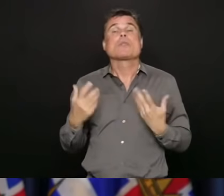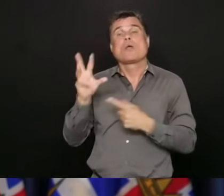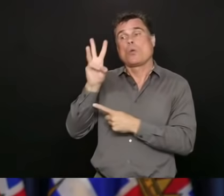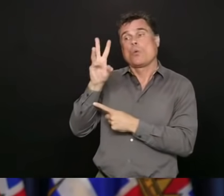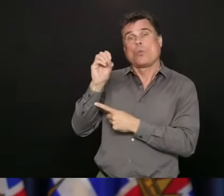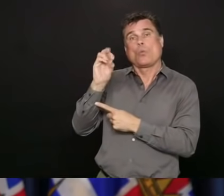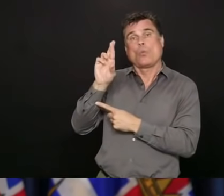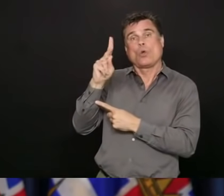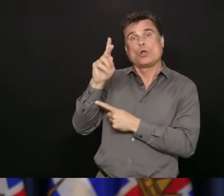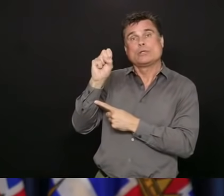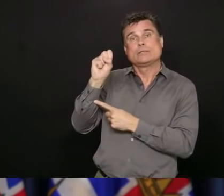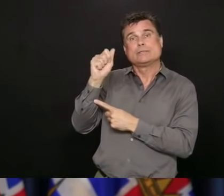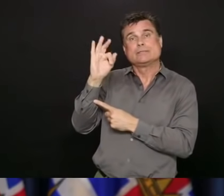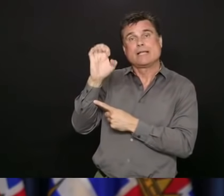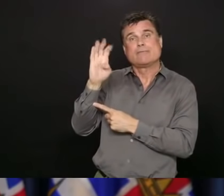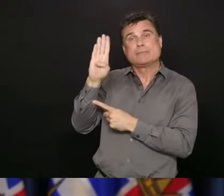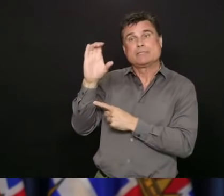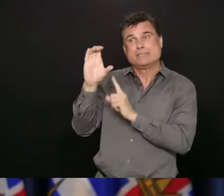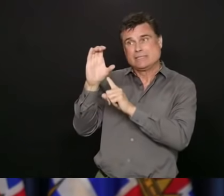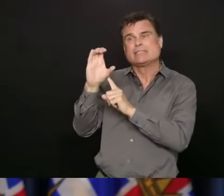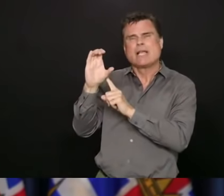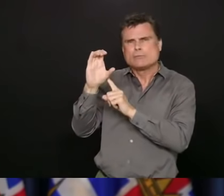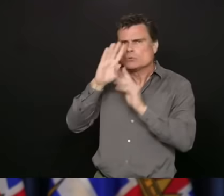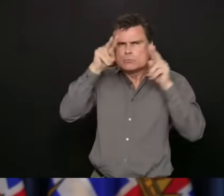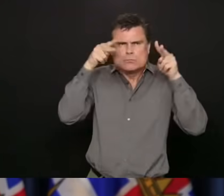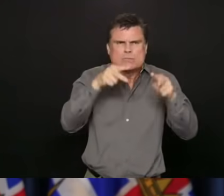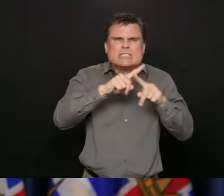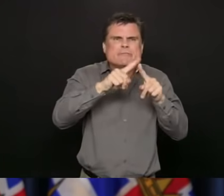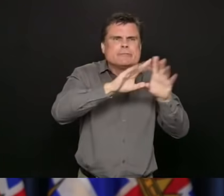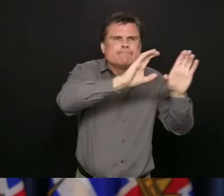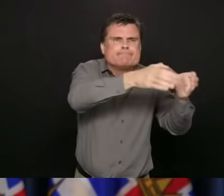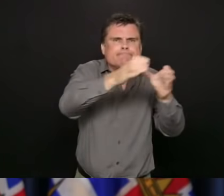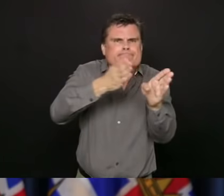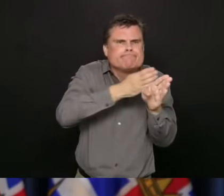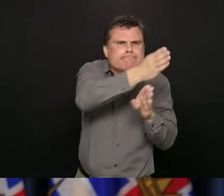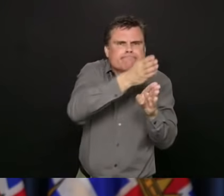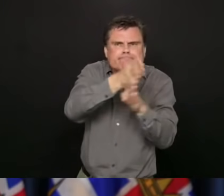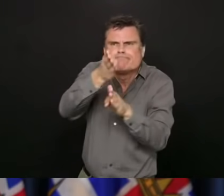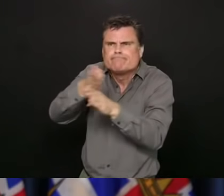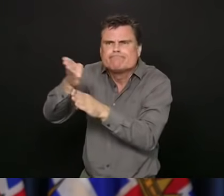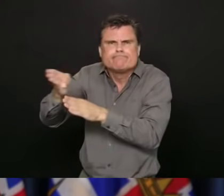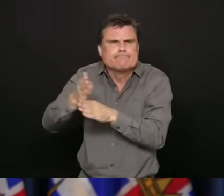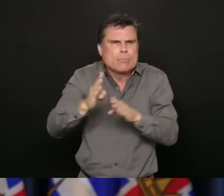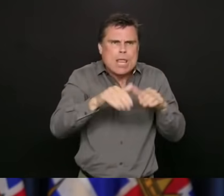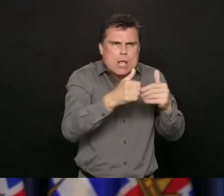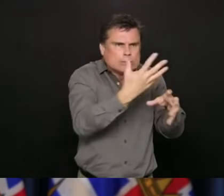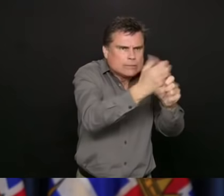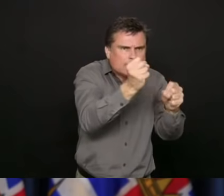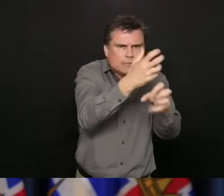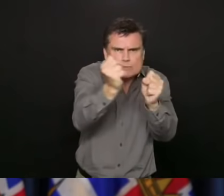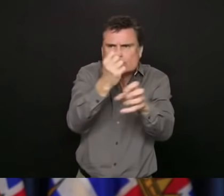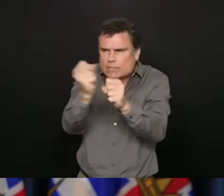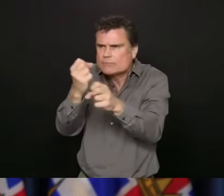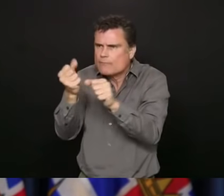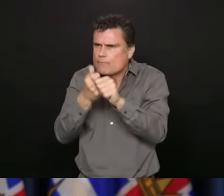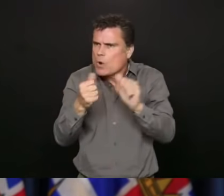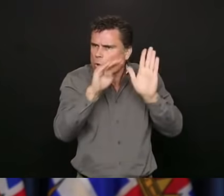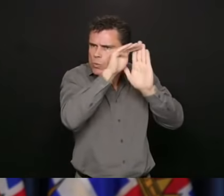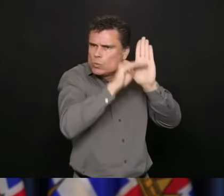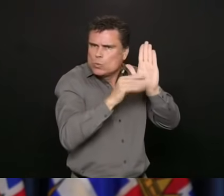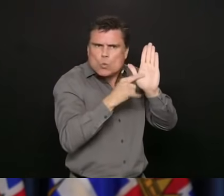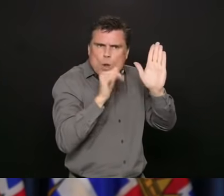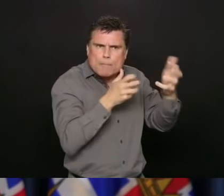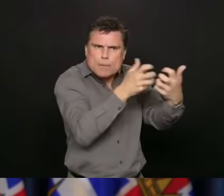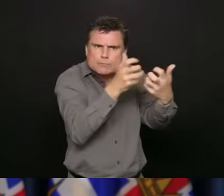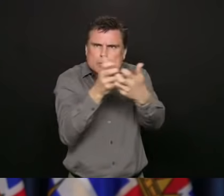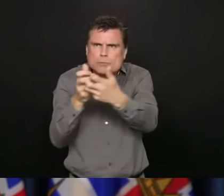start to reopen in the days ahead. Why I've resisted as other provinces have done, laying out programs